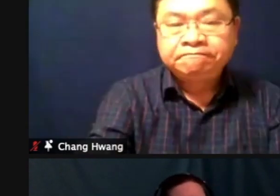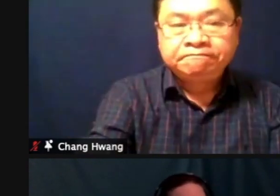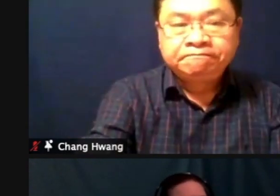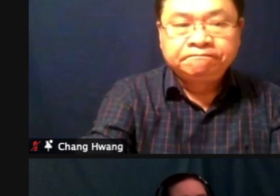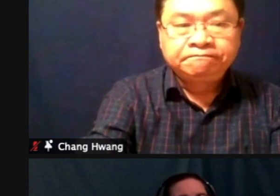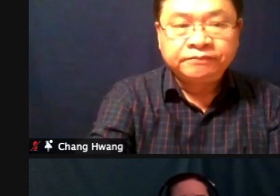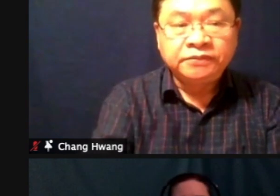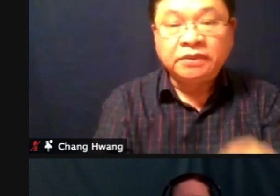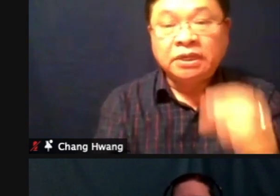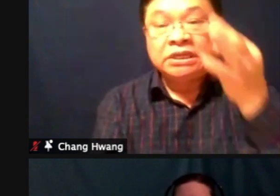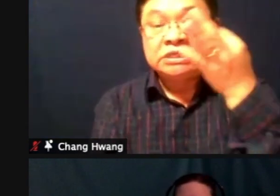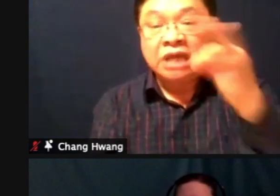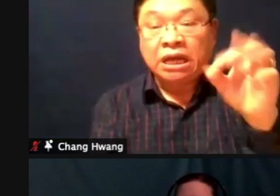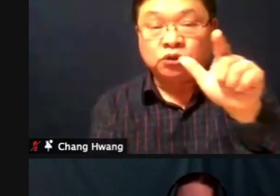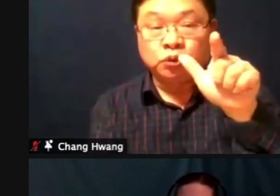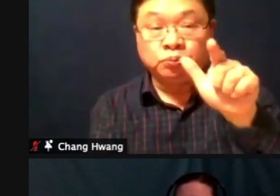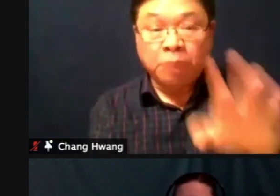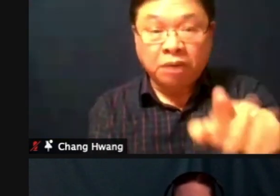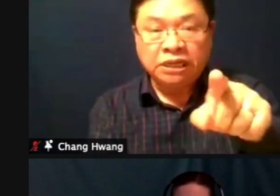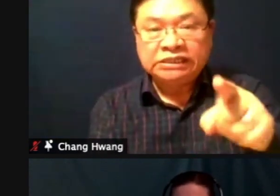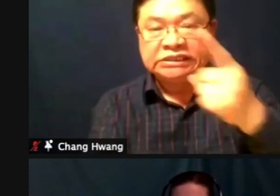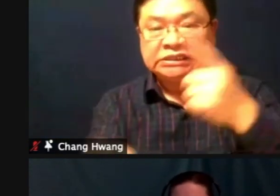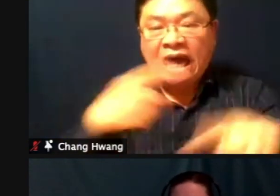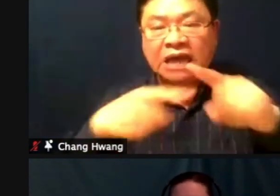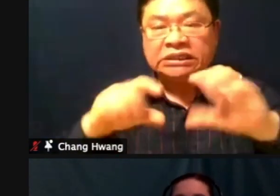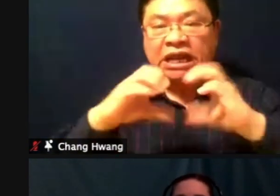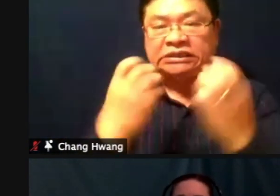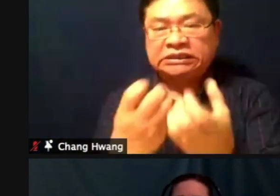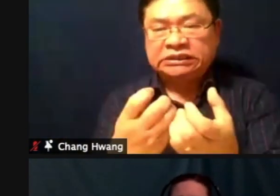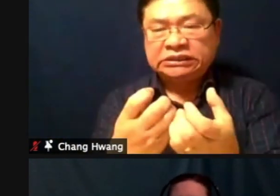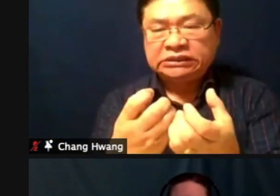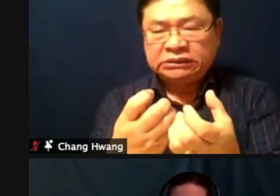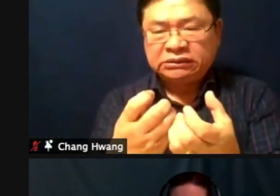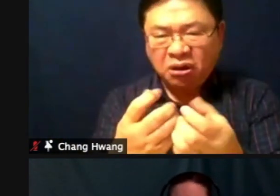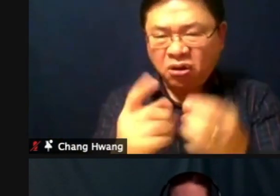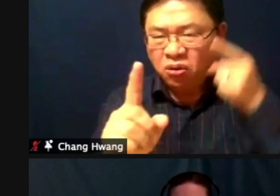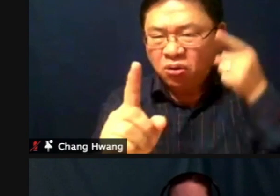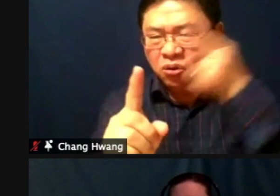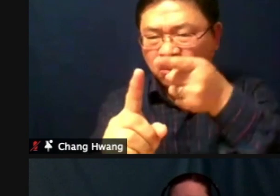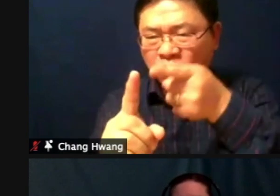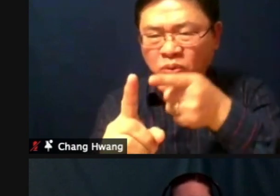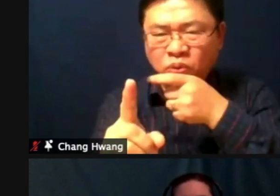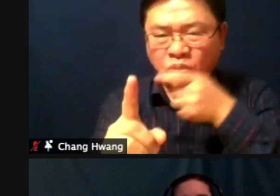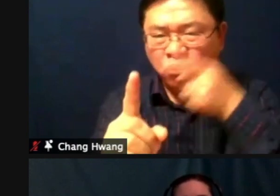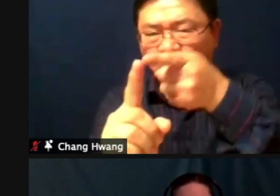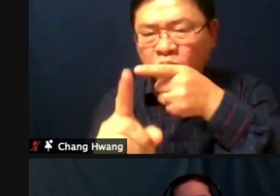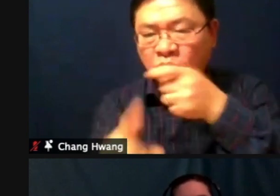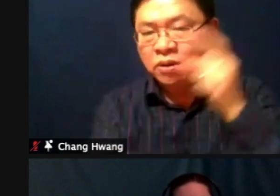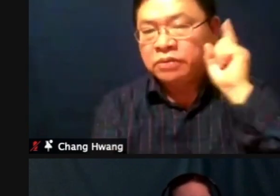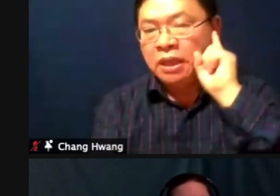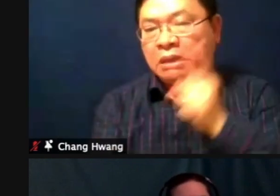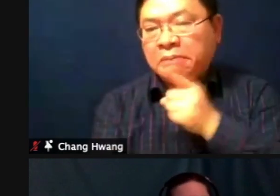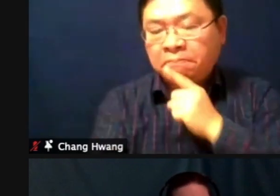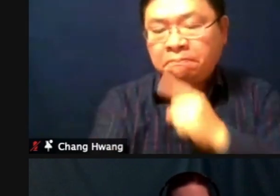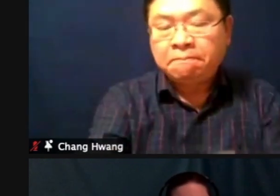I don't have a lot more detailed information than that about the association. In 1924, I know that there